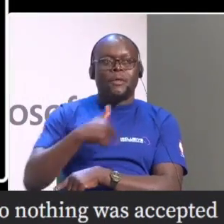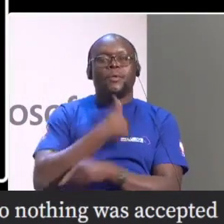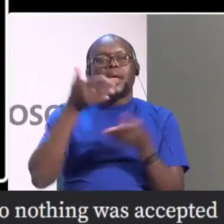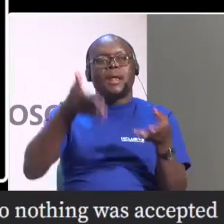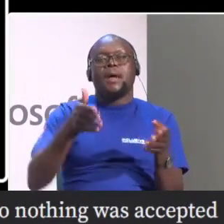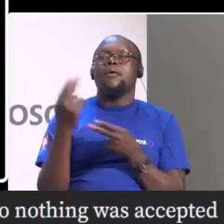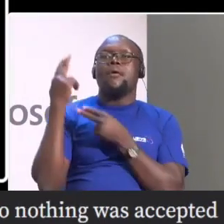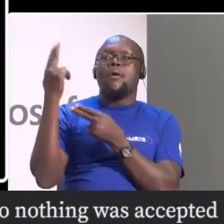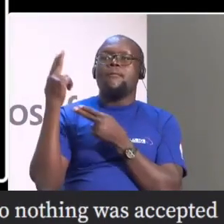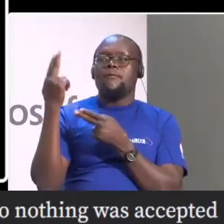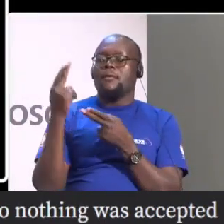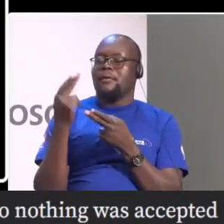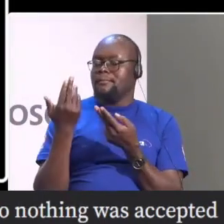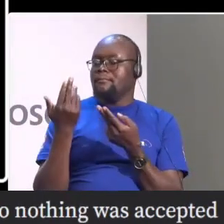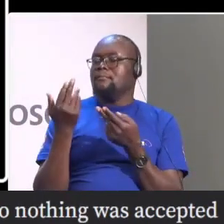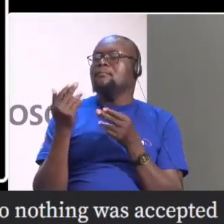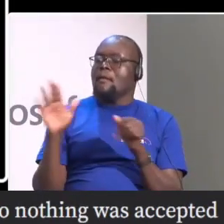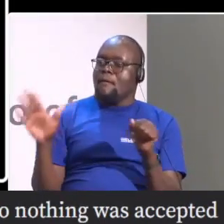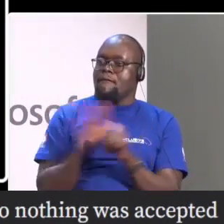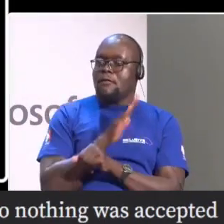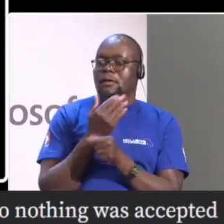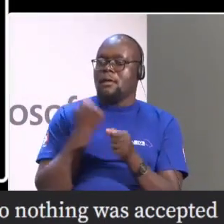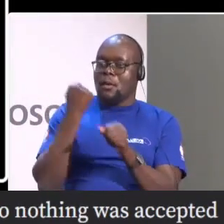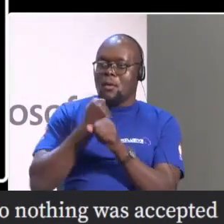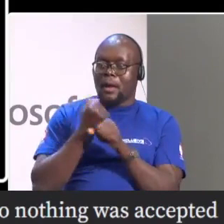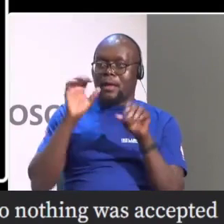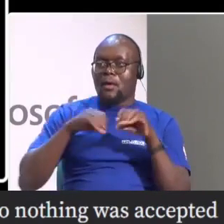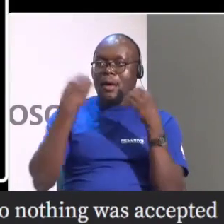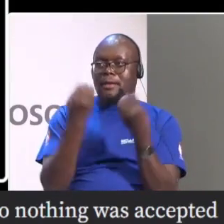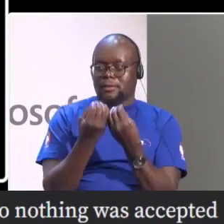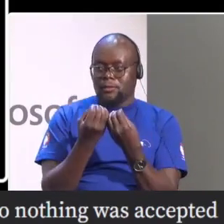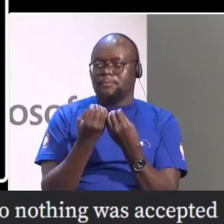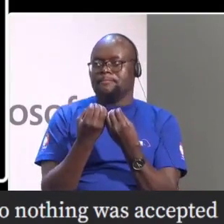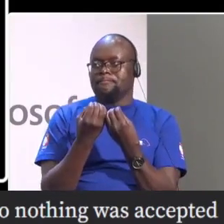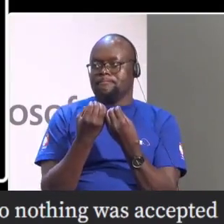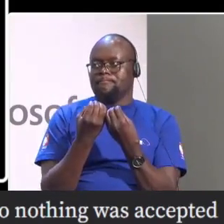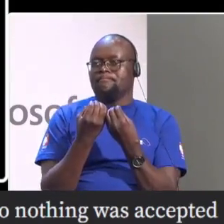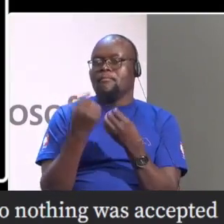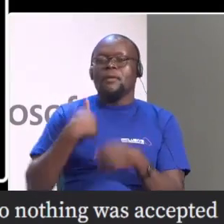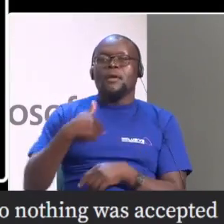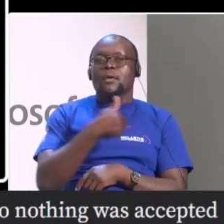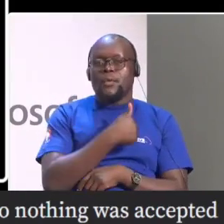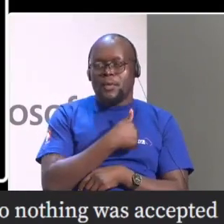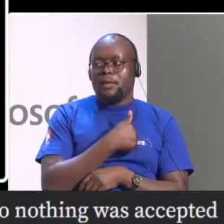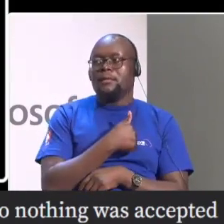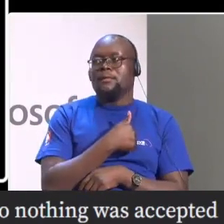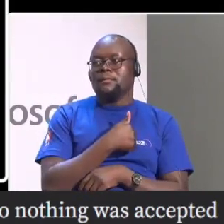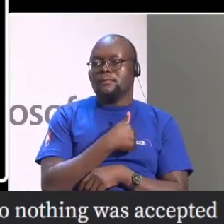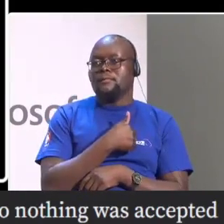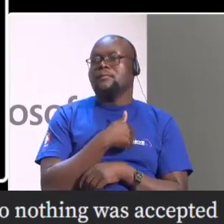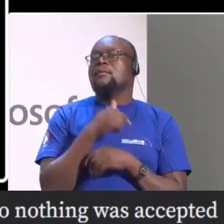a fully fledged organisation. We've grown enormously. We actually announced